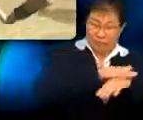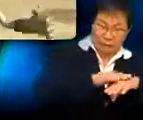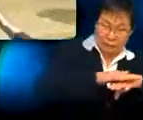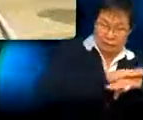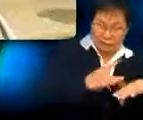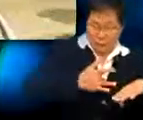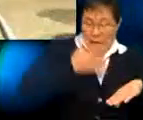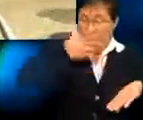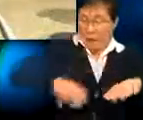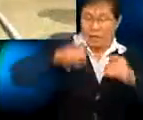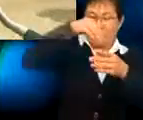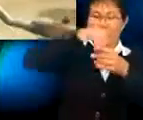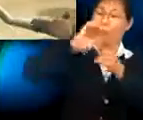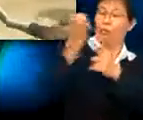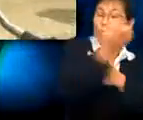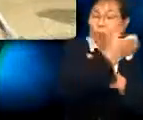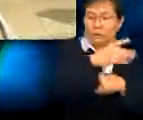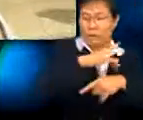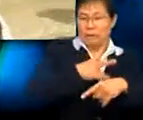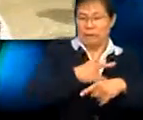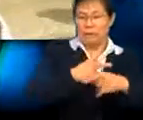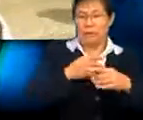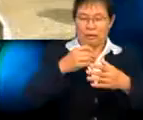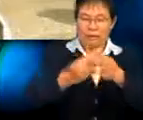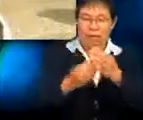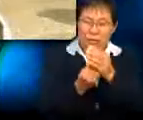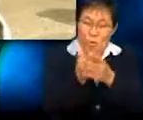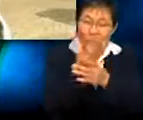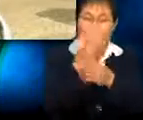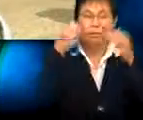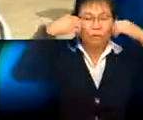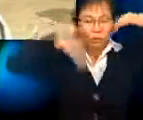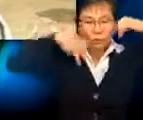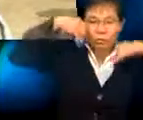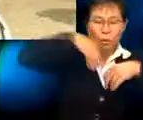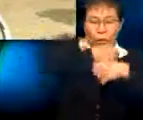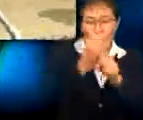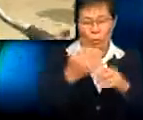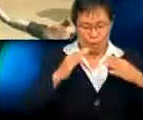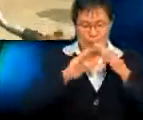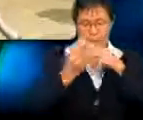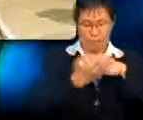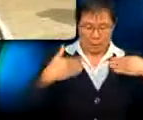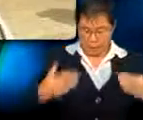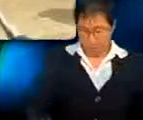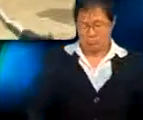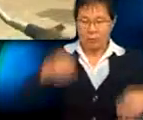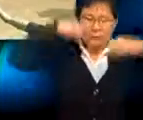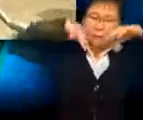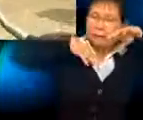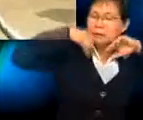When the skin senses heat in the environment, it develops sweat. Sweat is produced by the body.